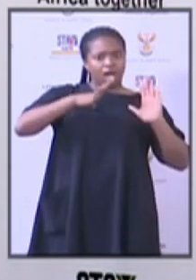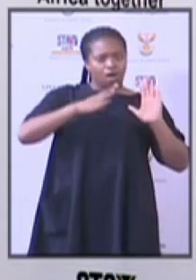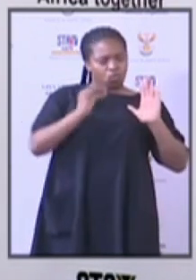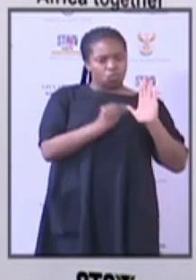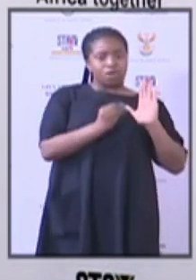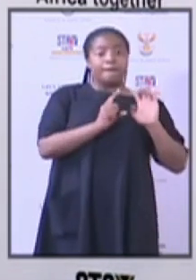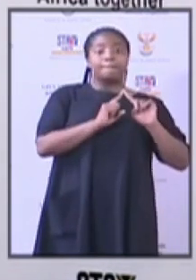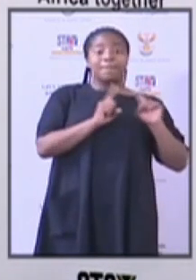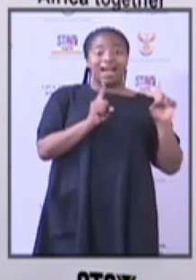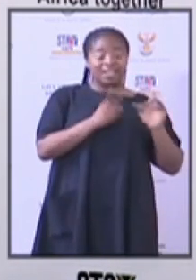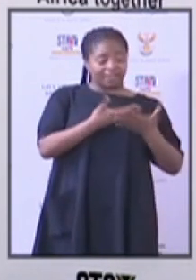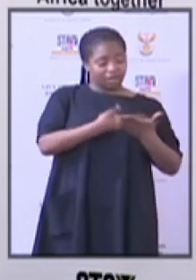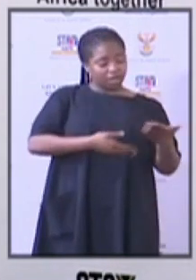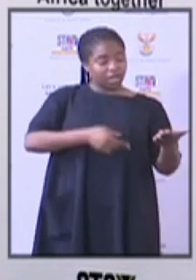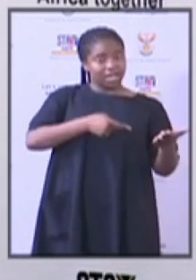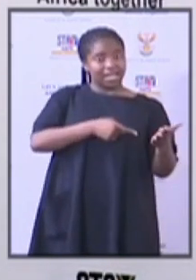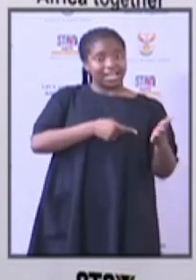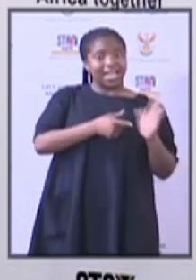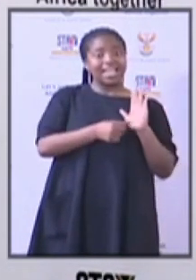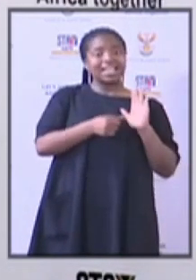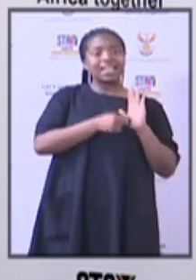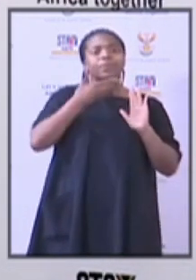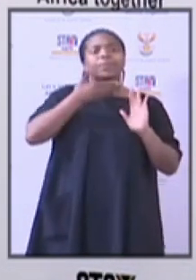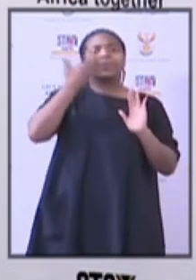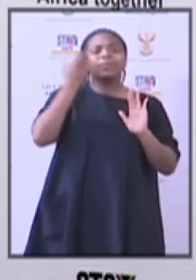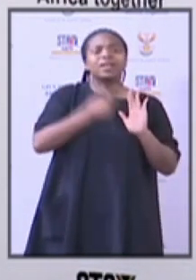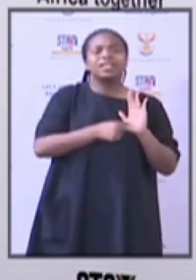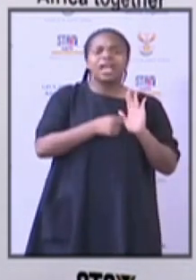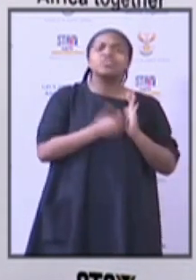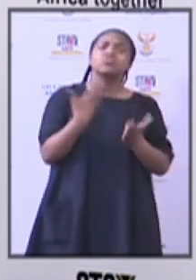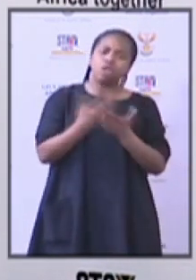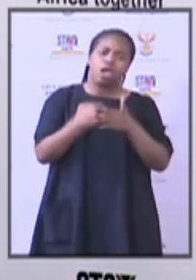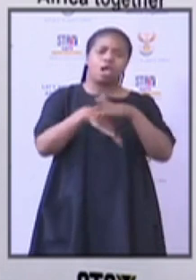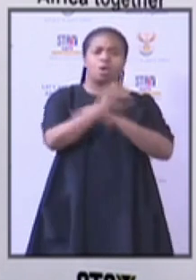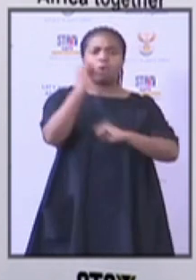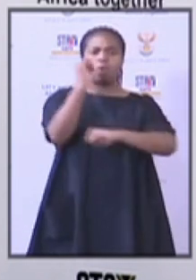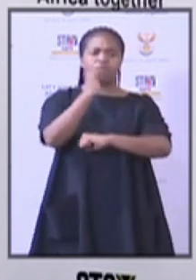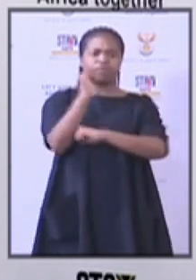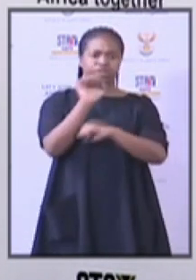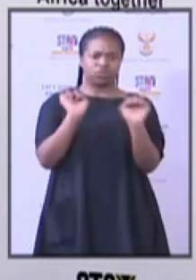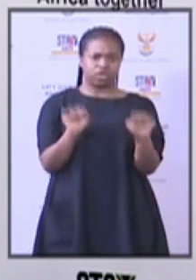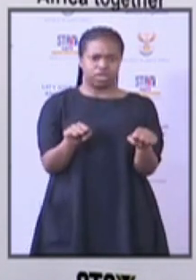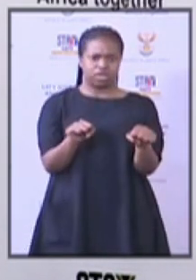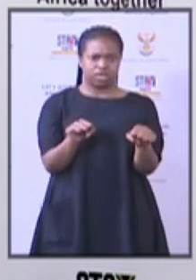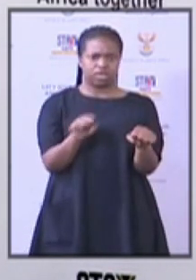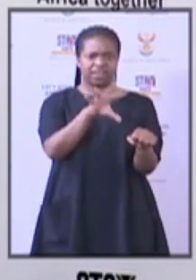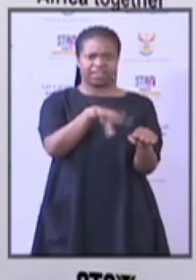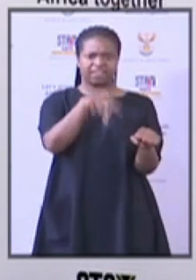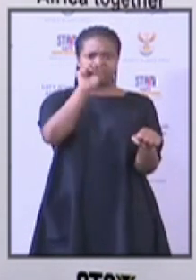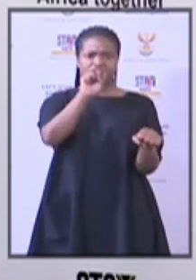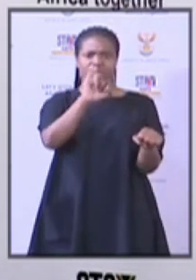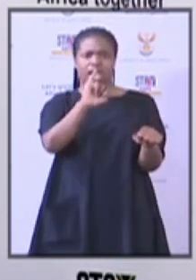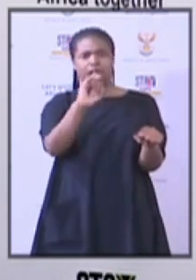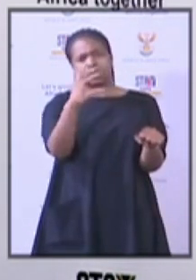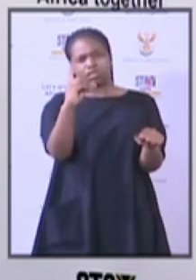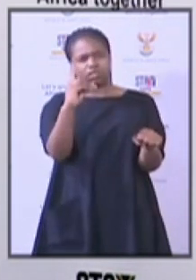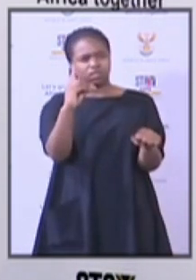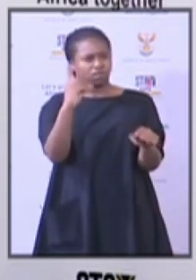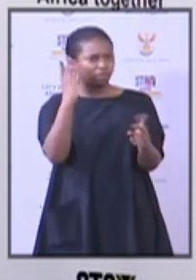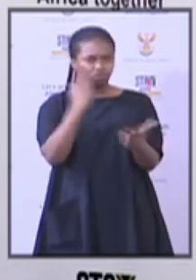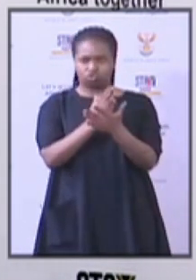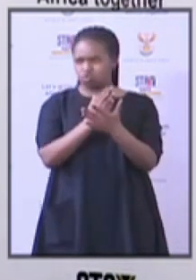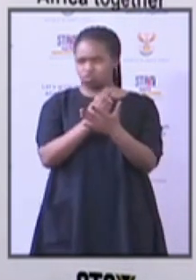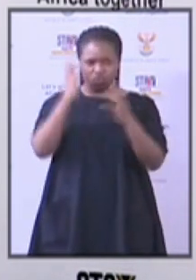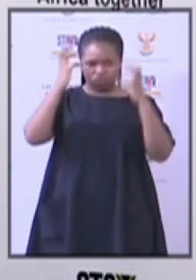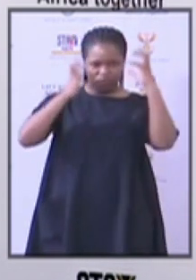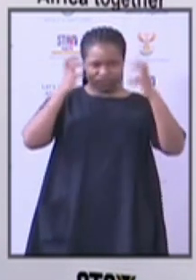expired already, we are inviting the people to come into the offices to come and fetch the ID. I'm sure I